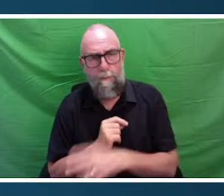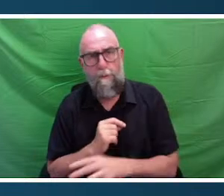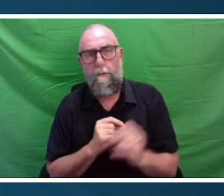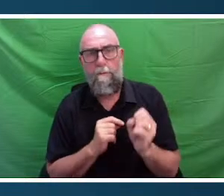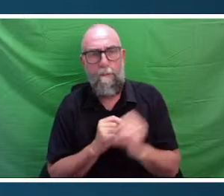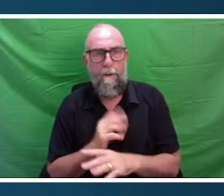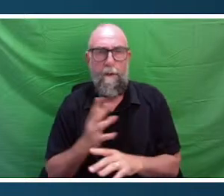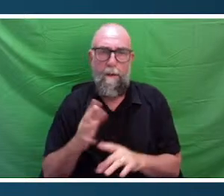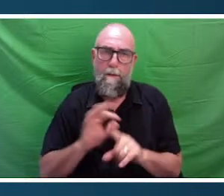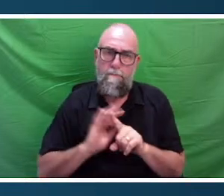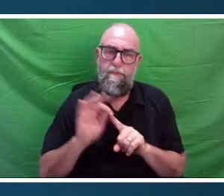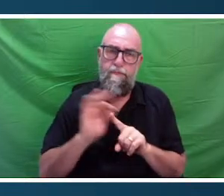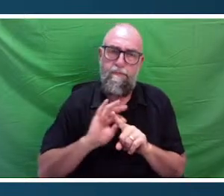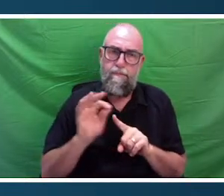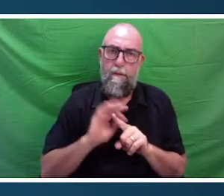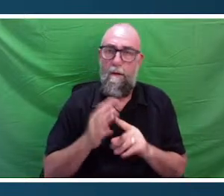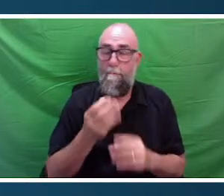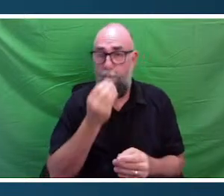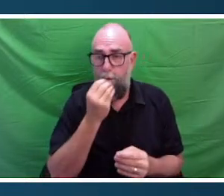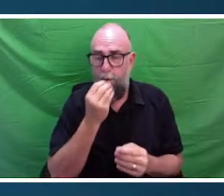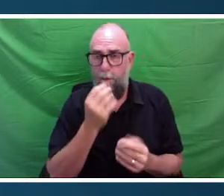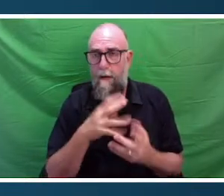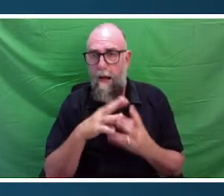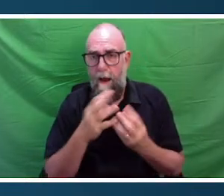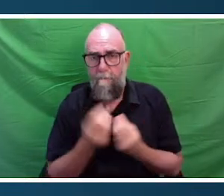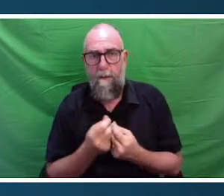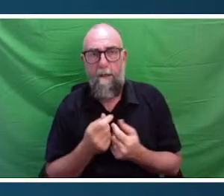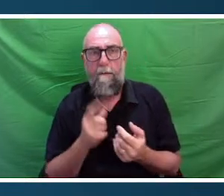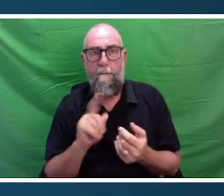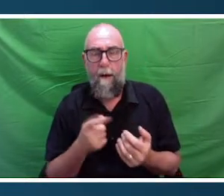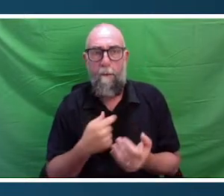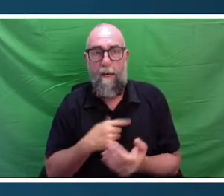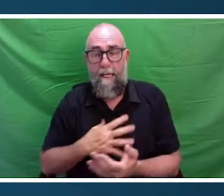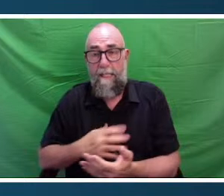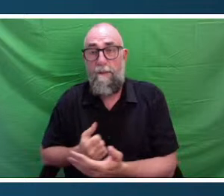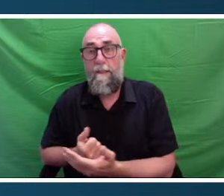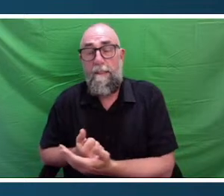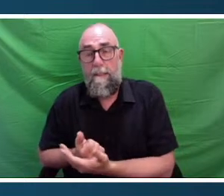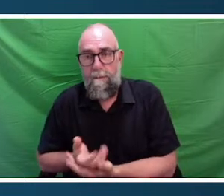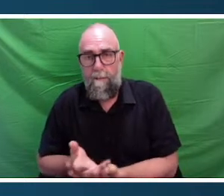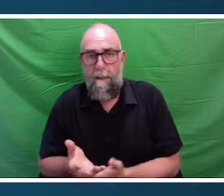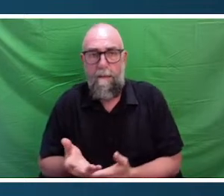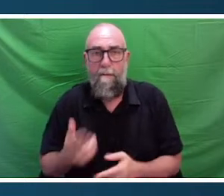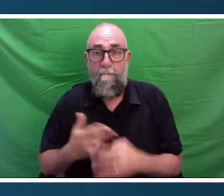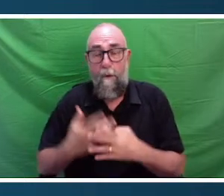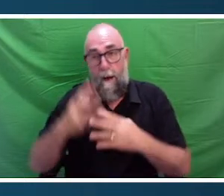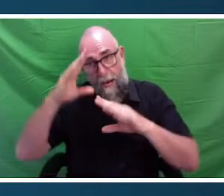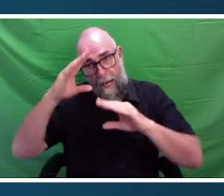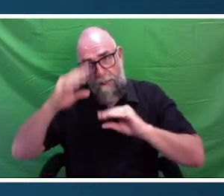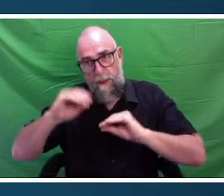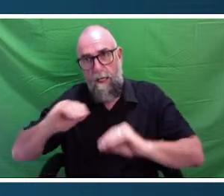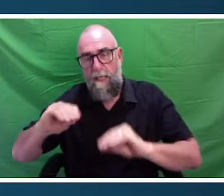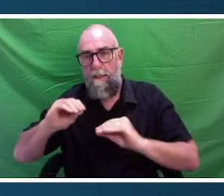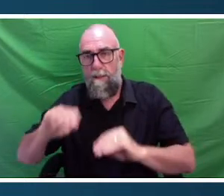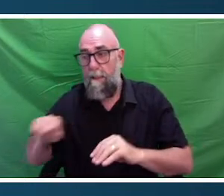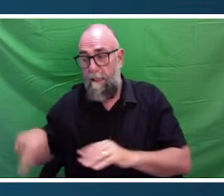basic expenditures, the food you're giving, but then also investment in human capital, particularly in terms of education costs and schools back